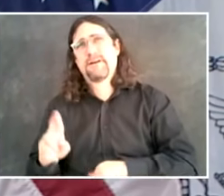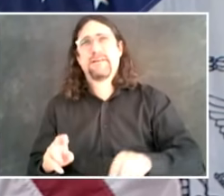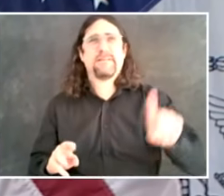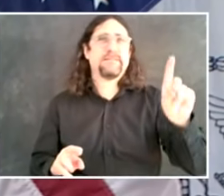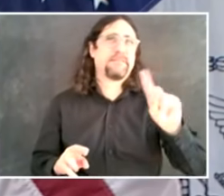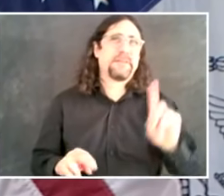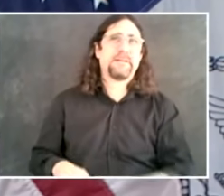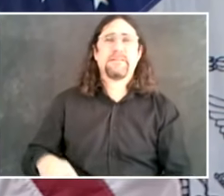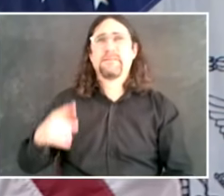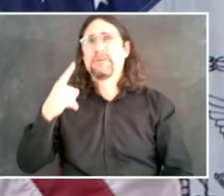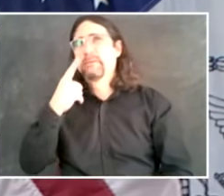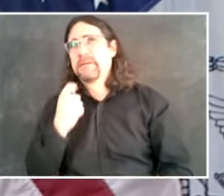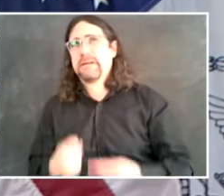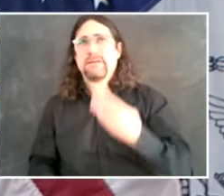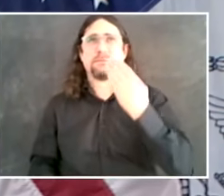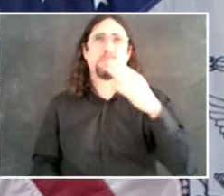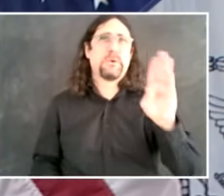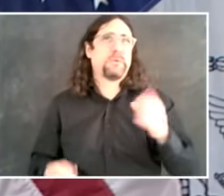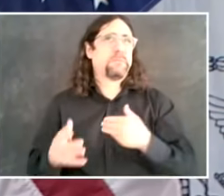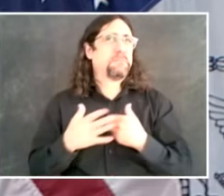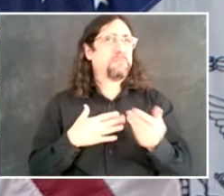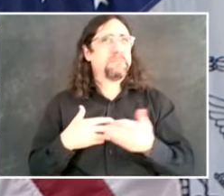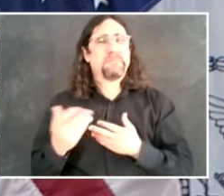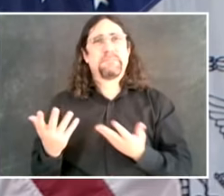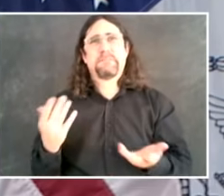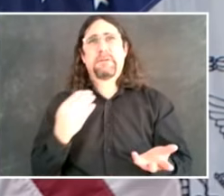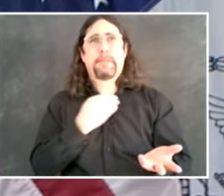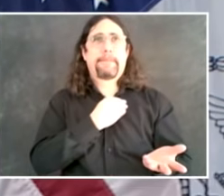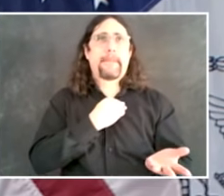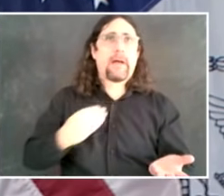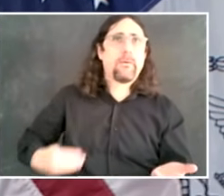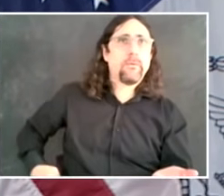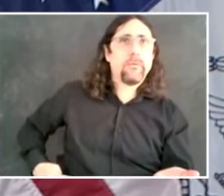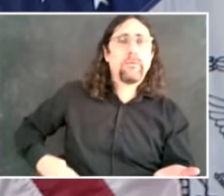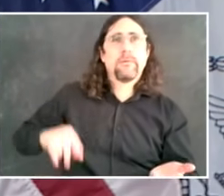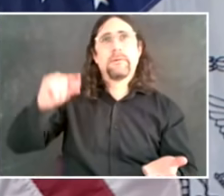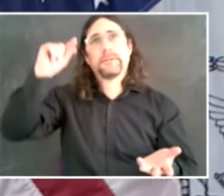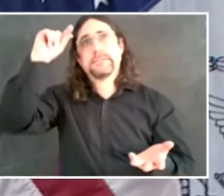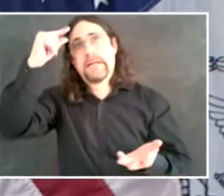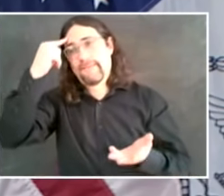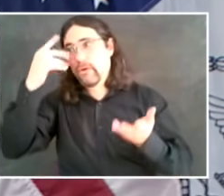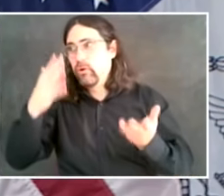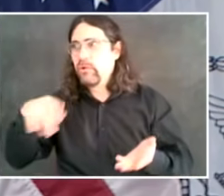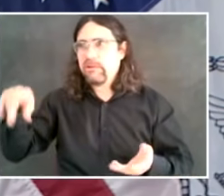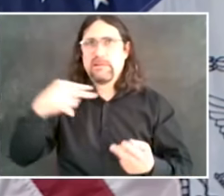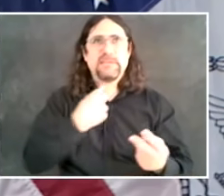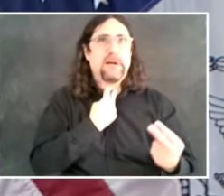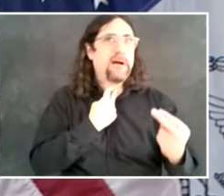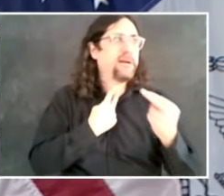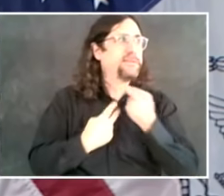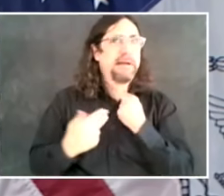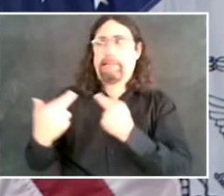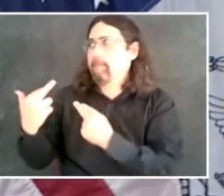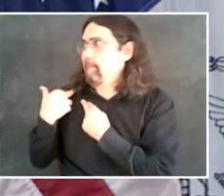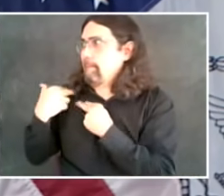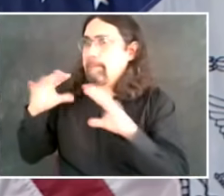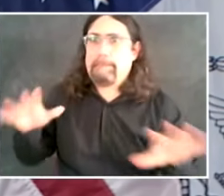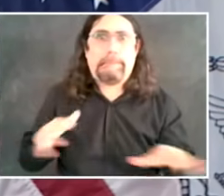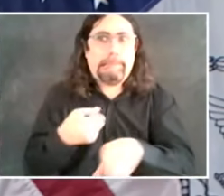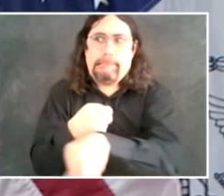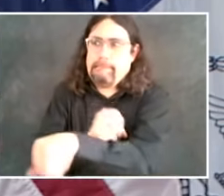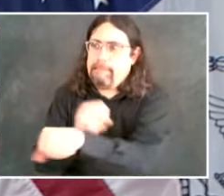having to cut back more and more, and it's soon going to really affect the basic services we all depend on.